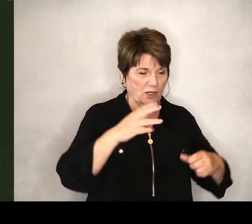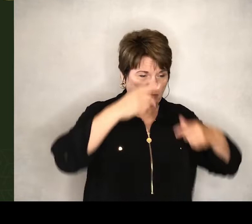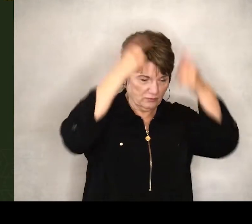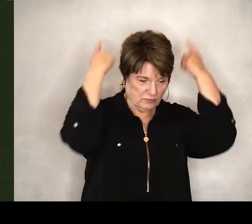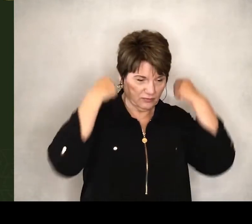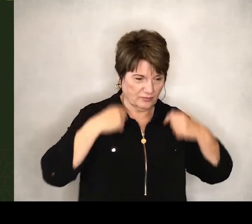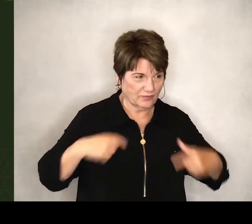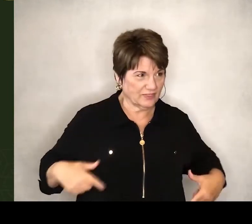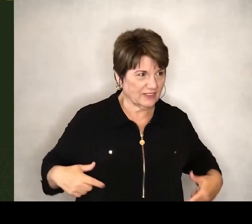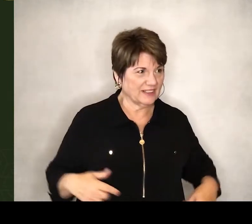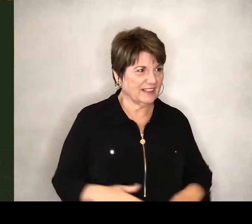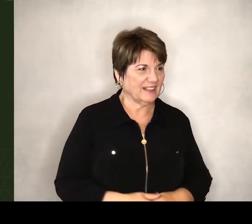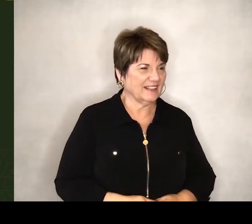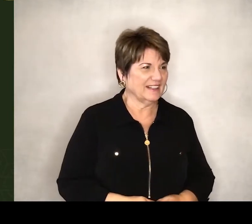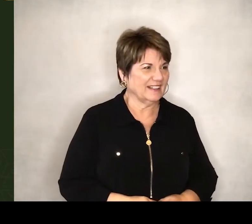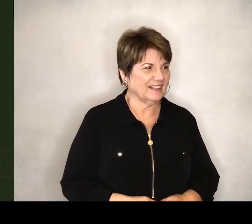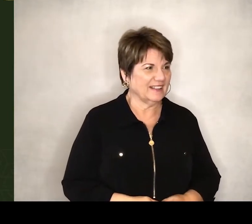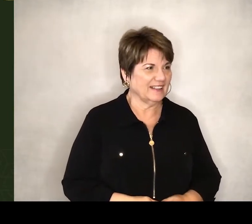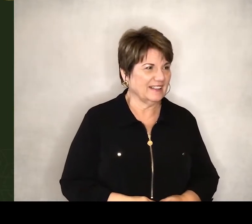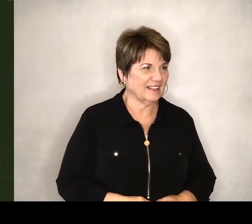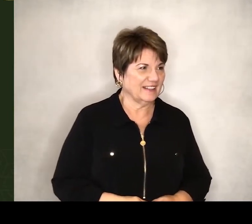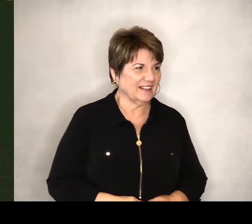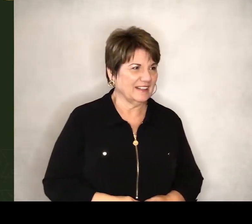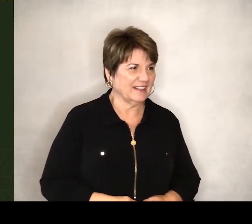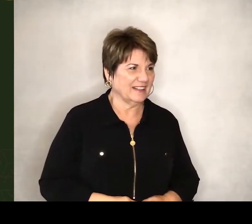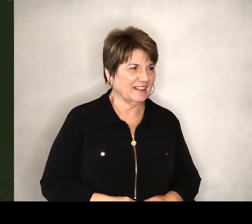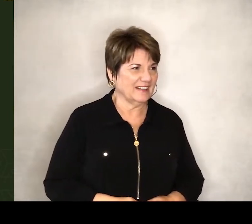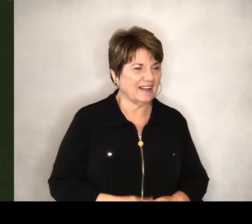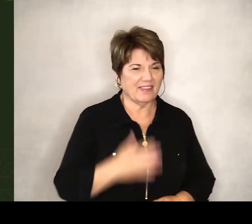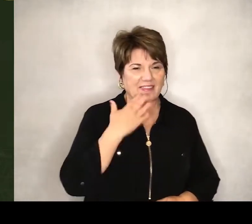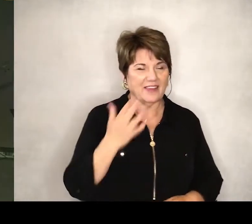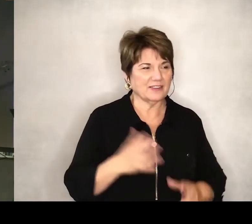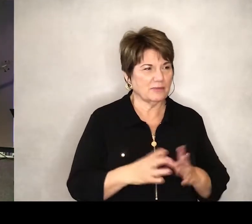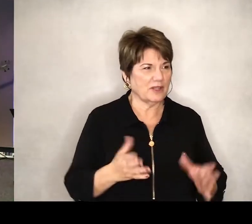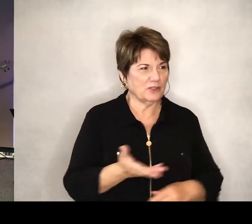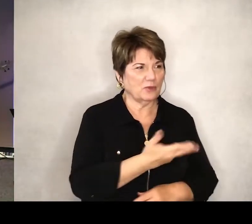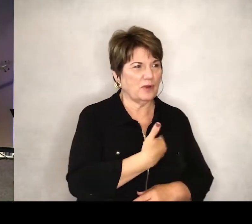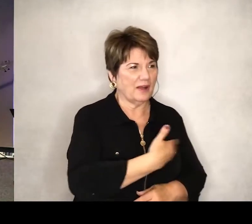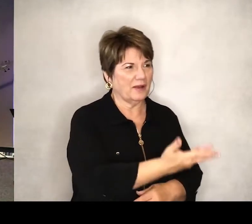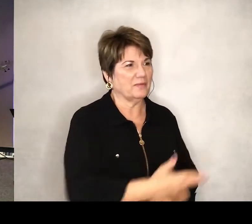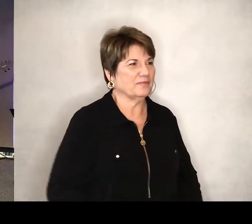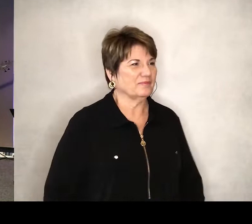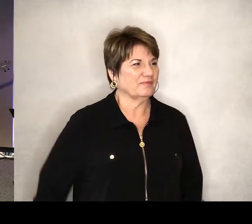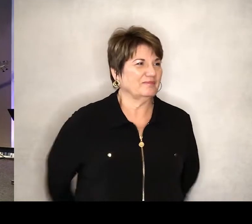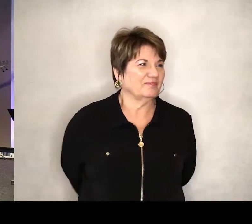yours. Yeah. Let's see if I can not mess this up too badly. Thank you so much. You're very welcome.